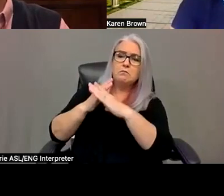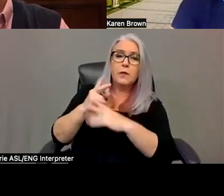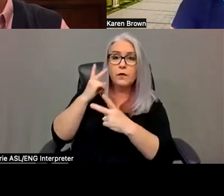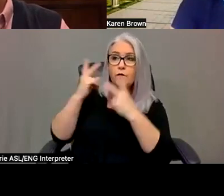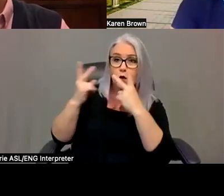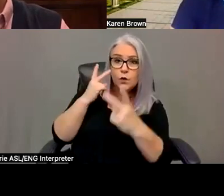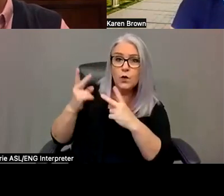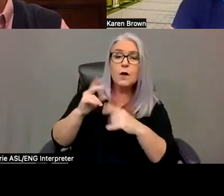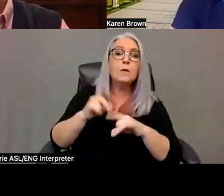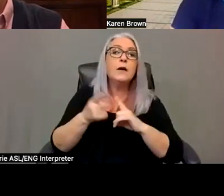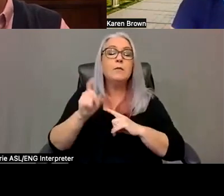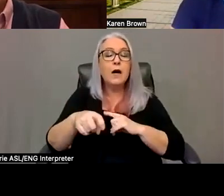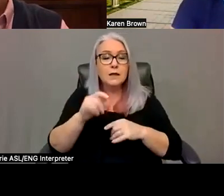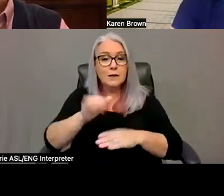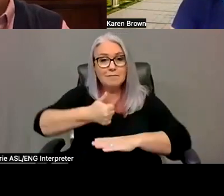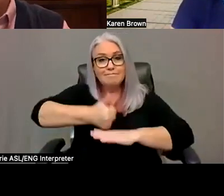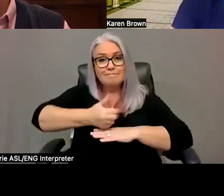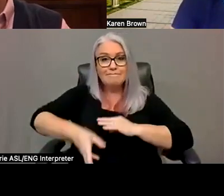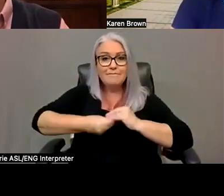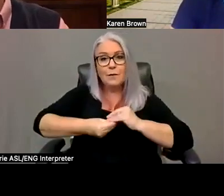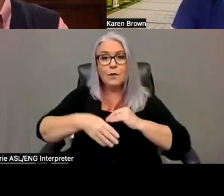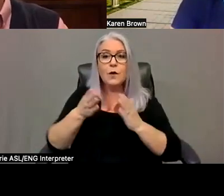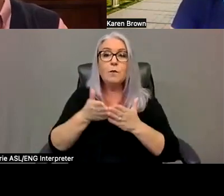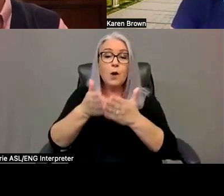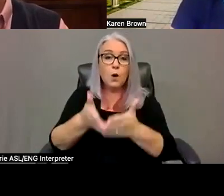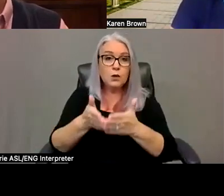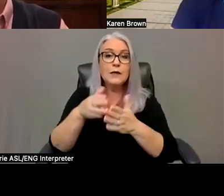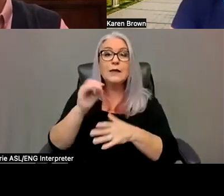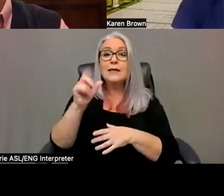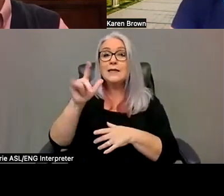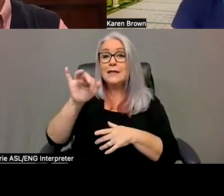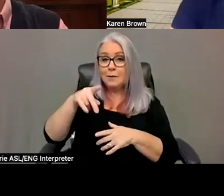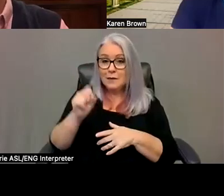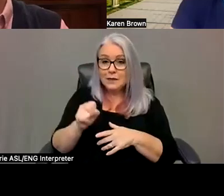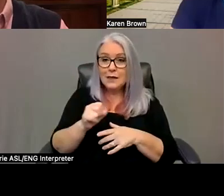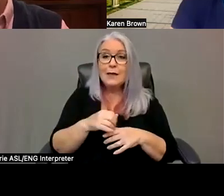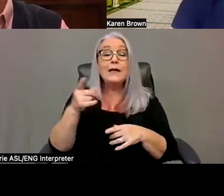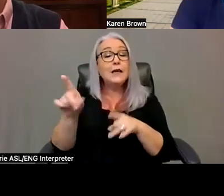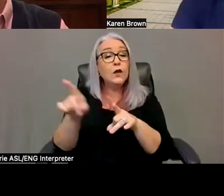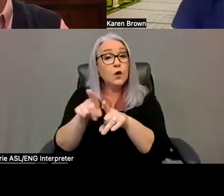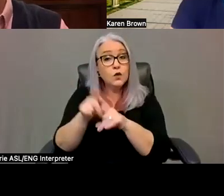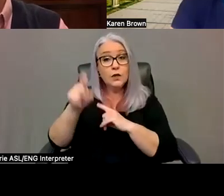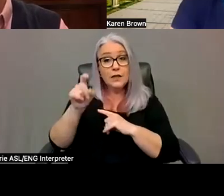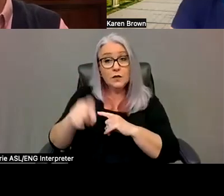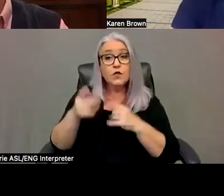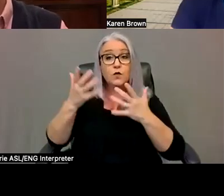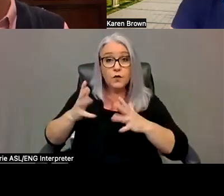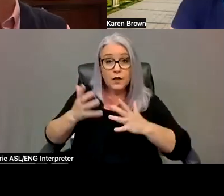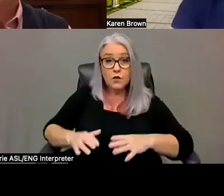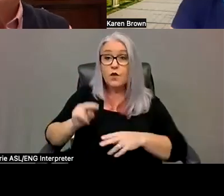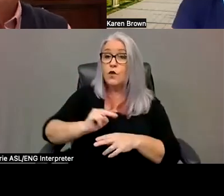the boat slips that were there at one time when it was a grand marina. And I think we could do the same there. And he has to finish the northern part of Hudson